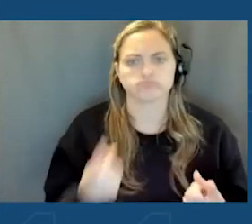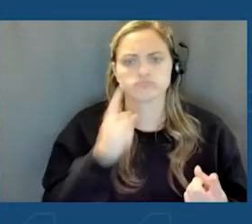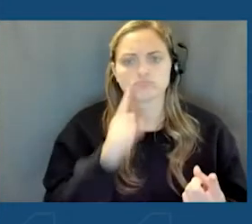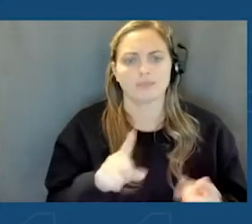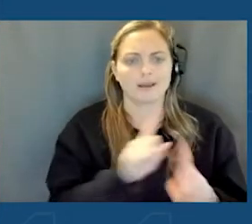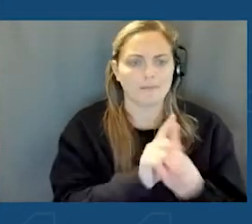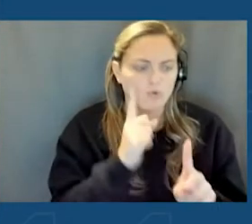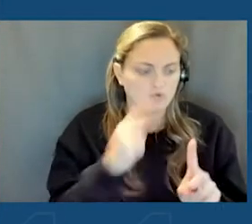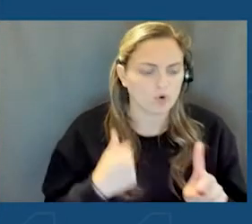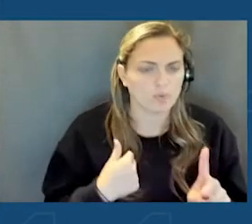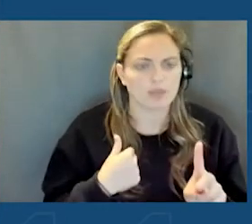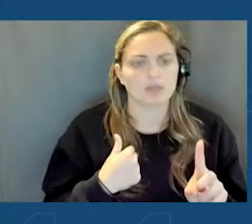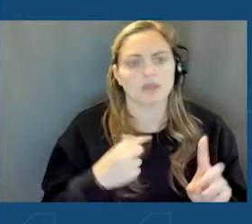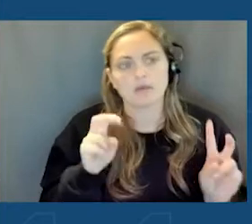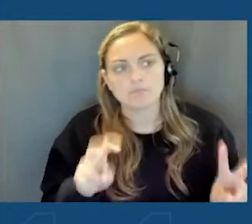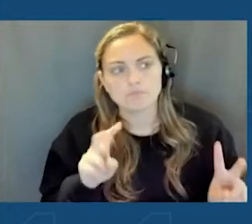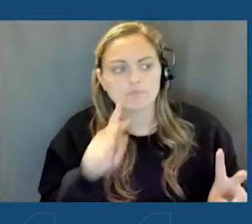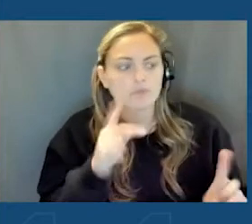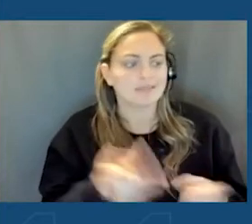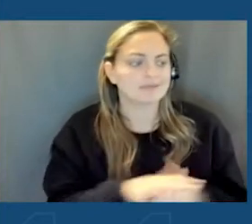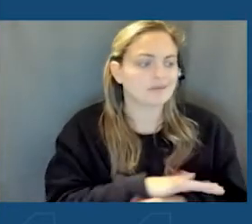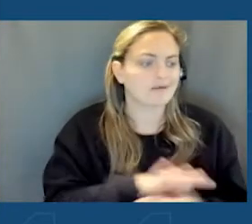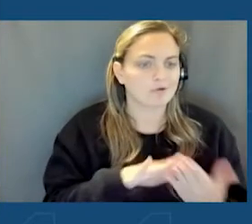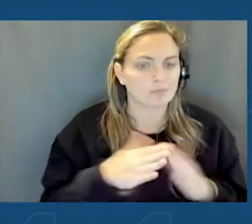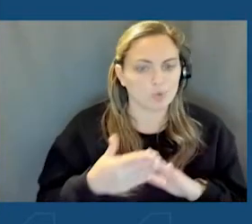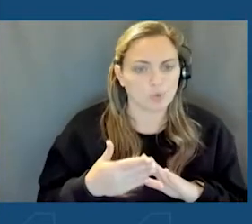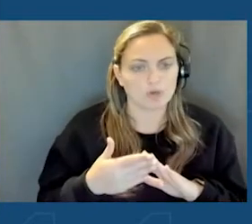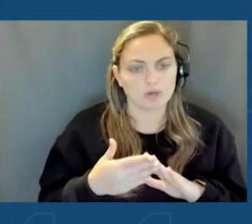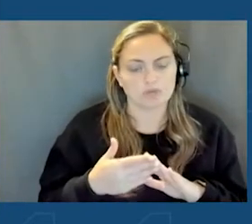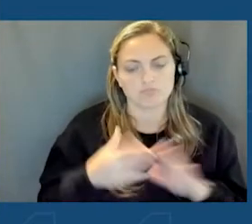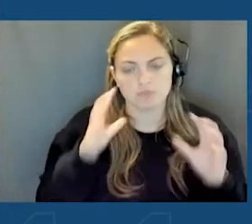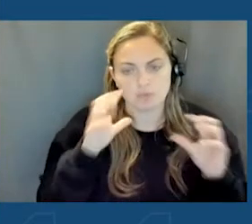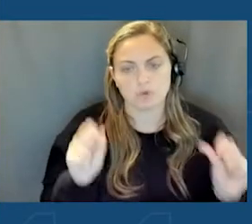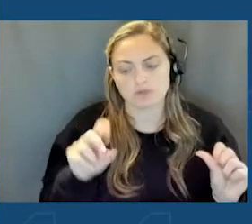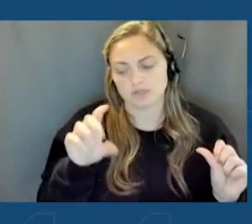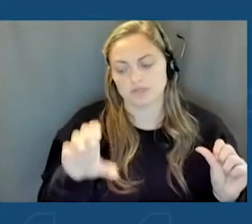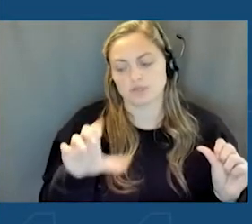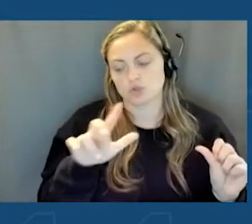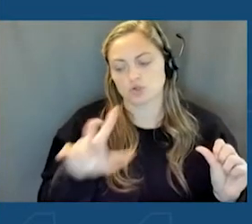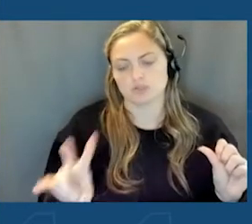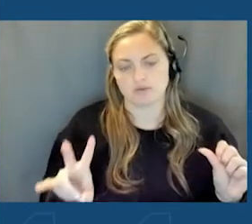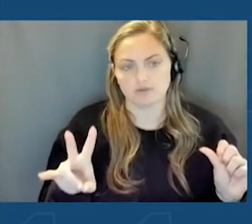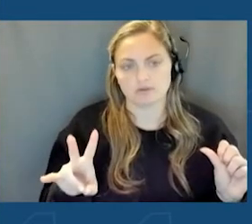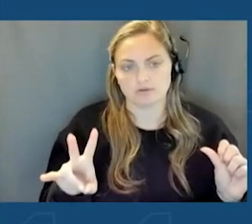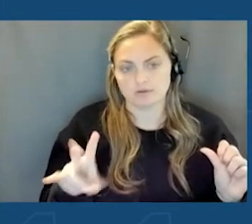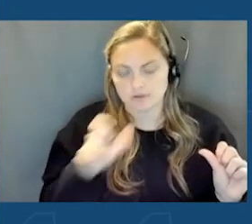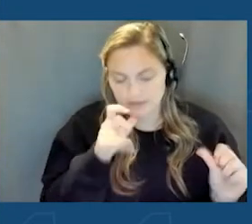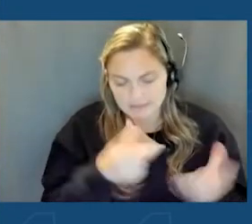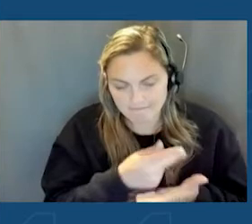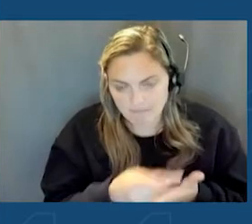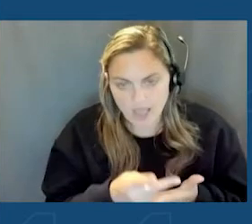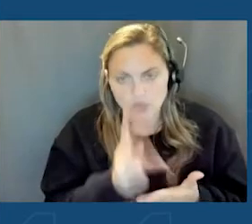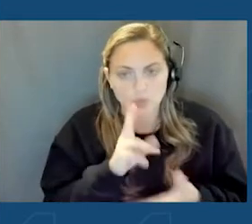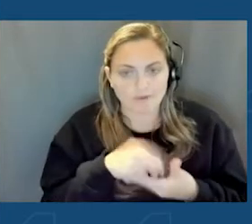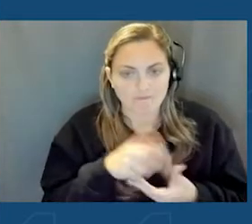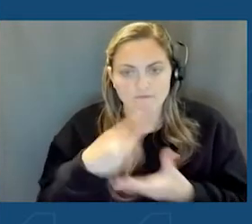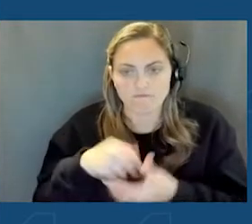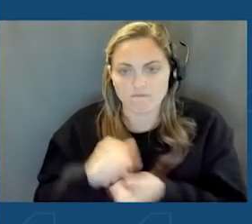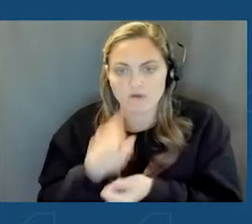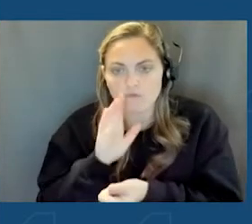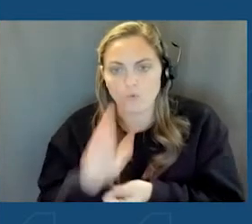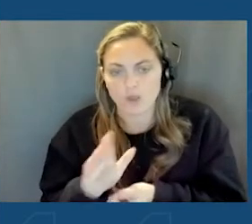me, looking out for this entire community, and as president of DC 37, doesn't fail to get involved in every issue that